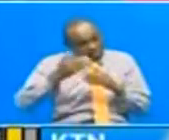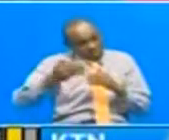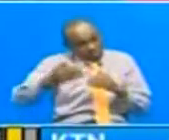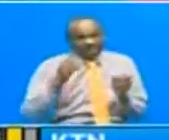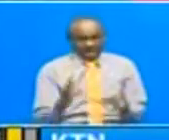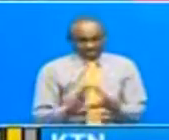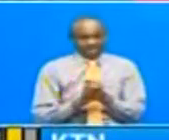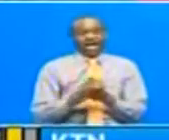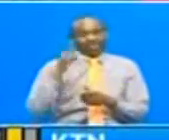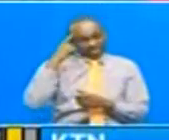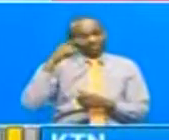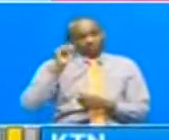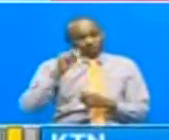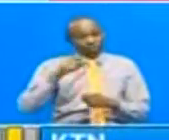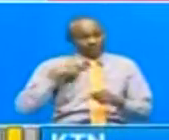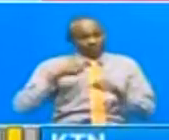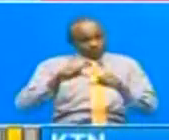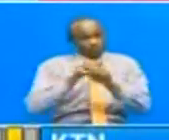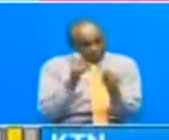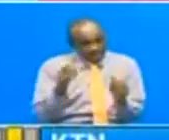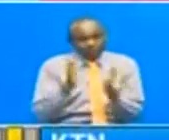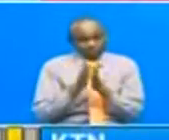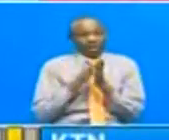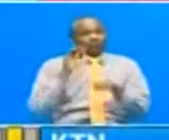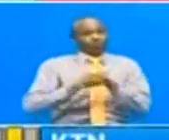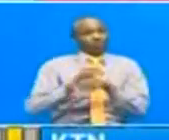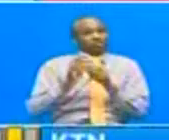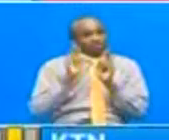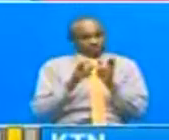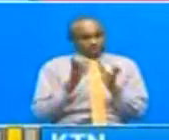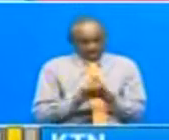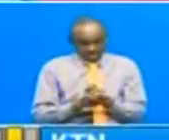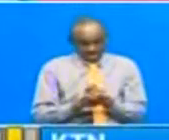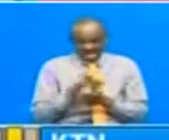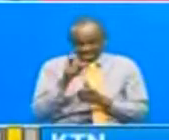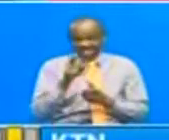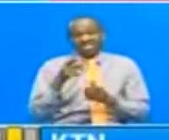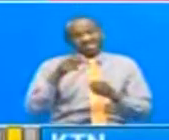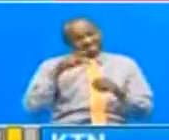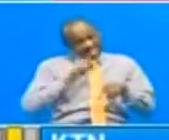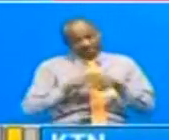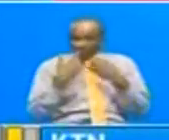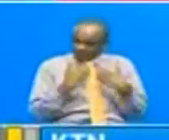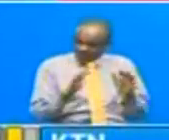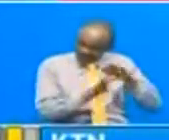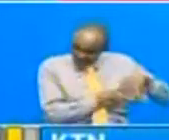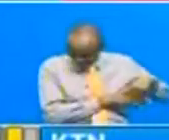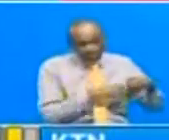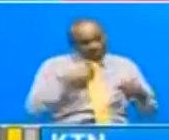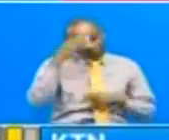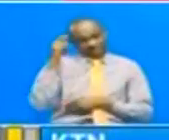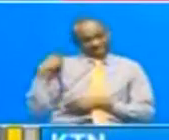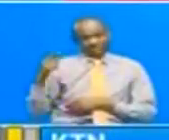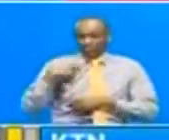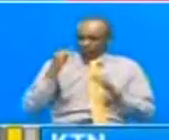we can post some really good results. This season has gone. It's something that we need to put behind us very fast. We need to build